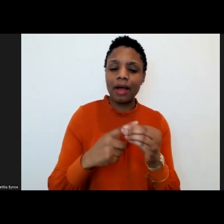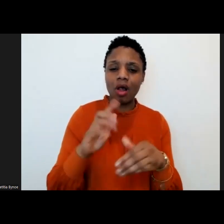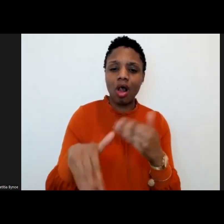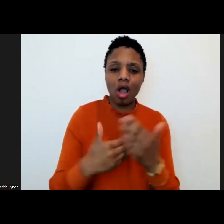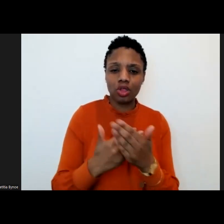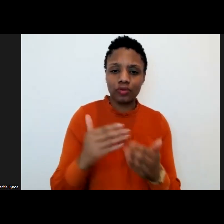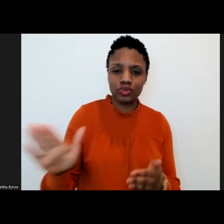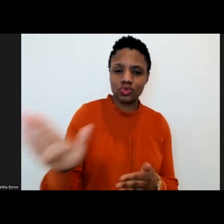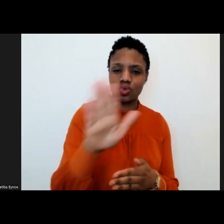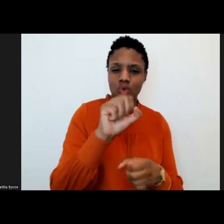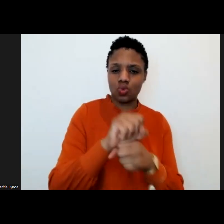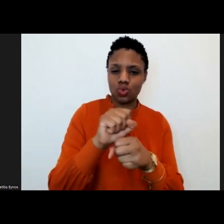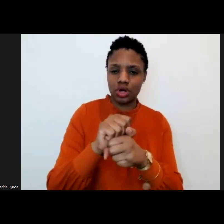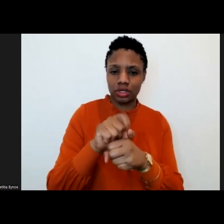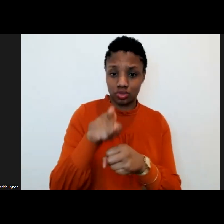doing, is